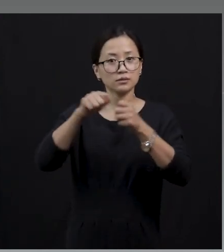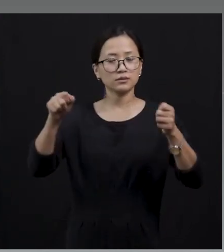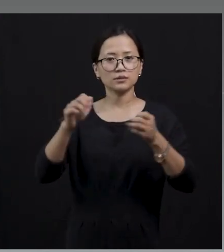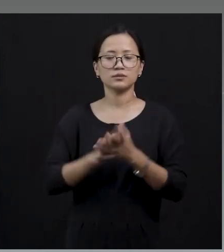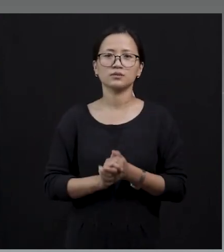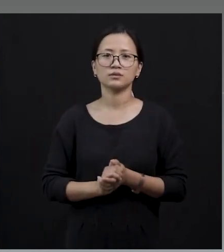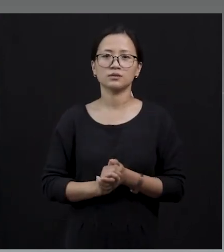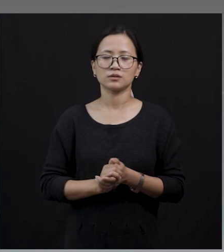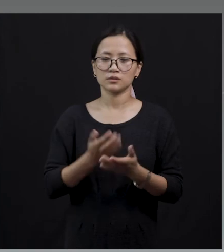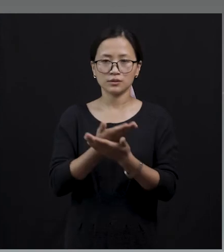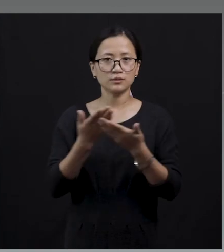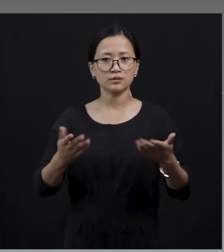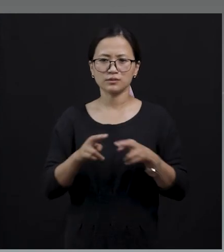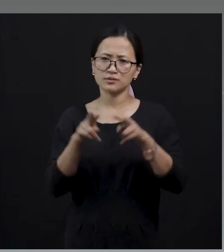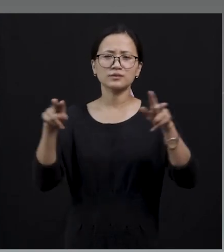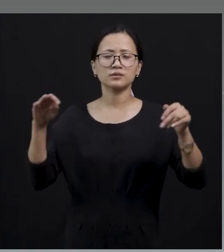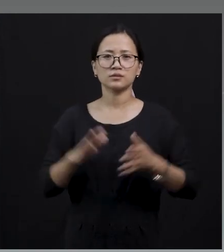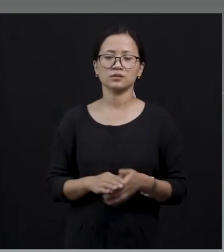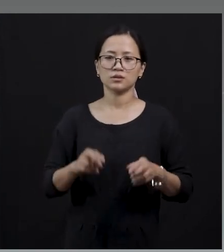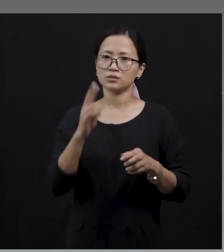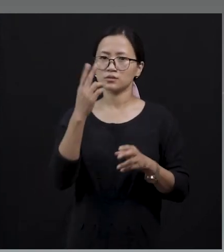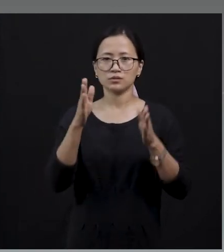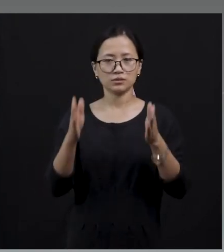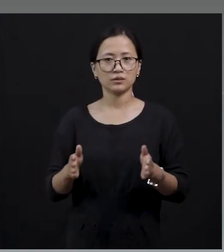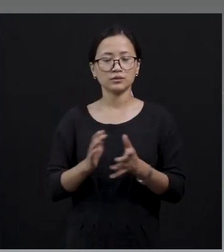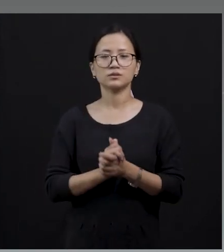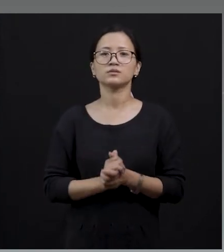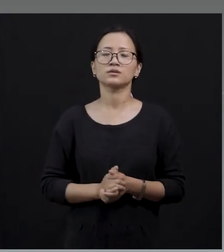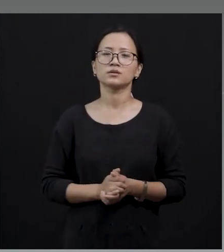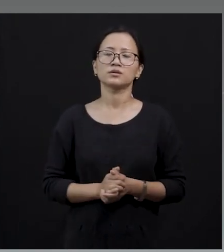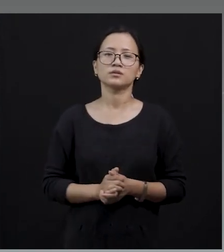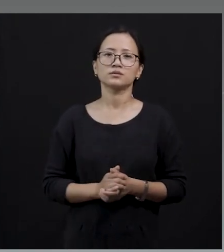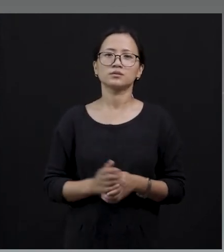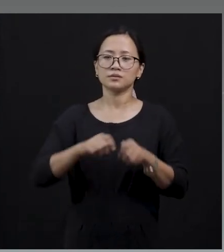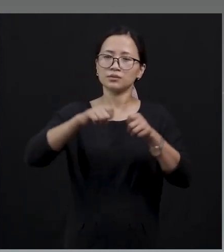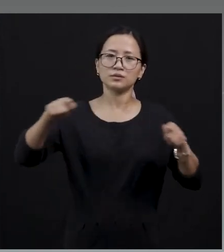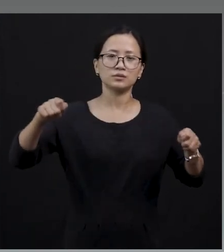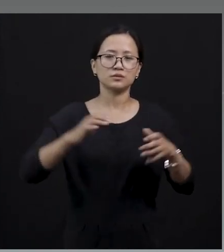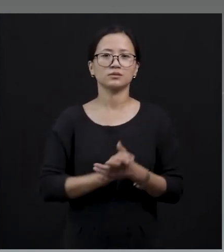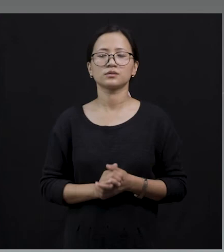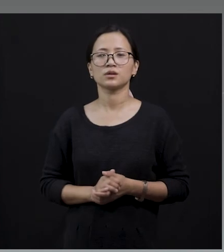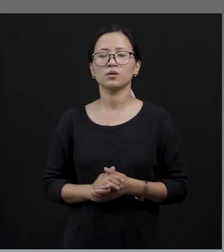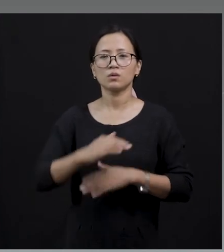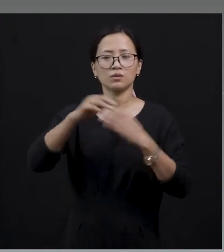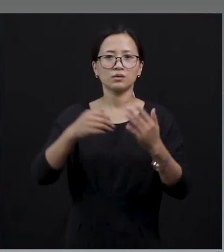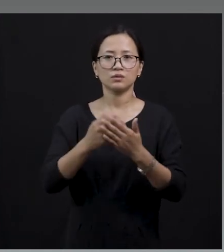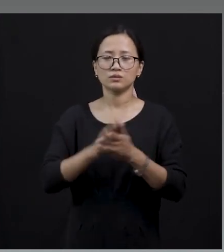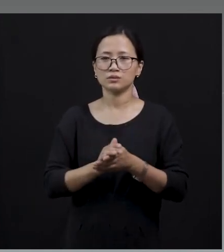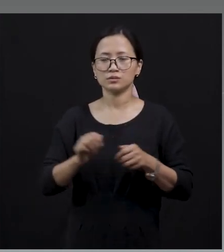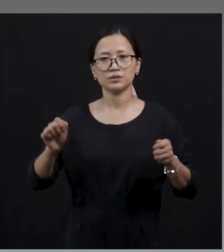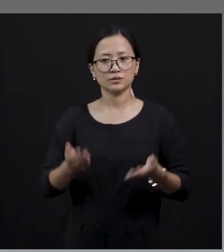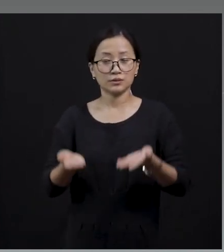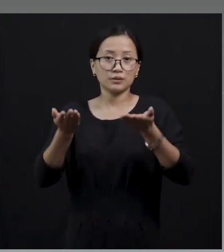sides. You can put things, different things on the two sides, and you can try to measure them, right? So this is all about weights, measuring